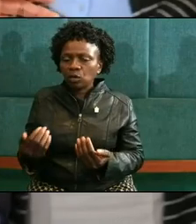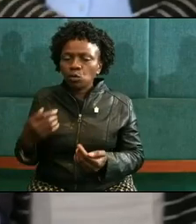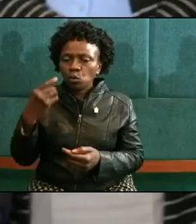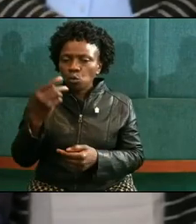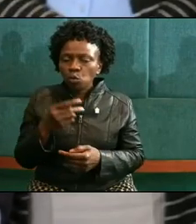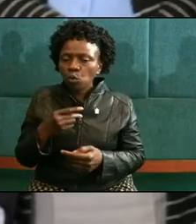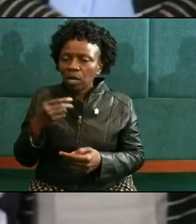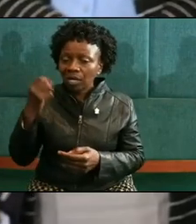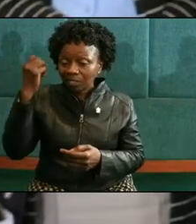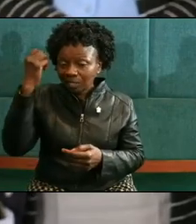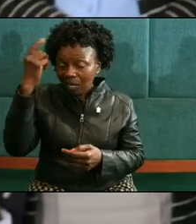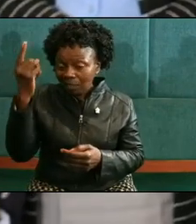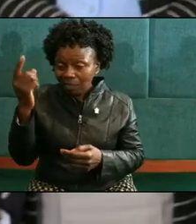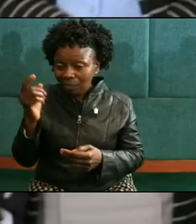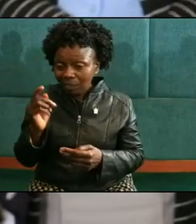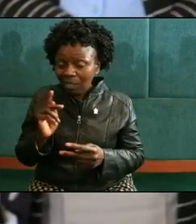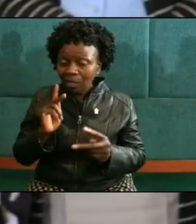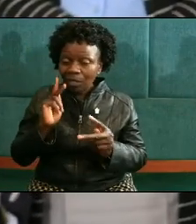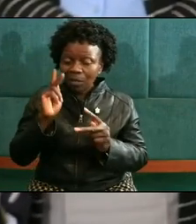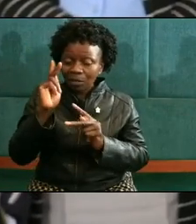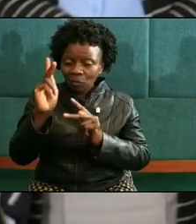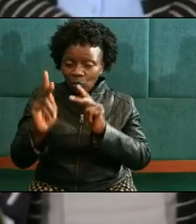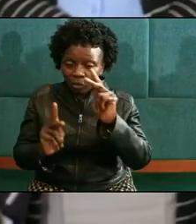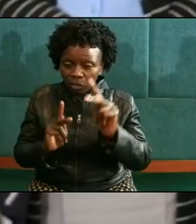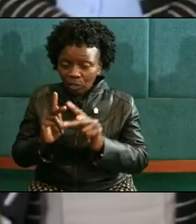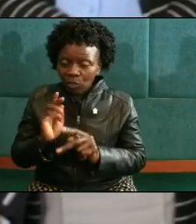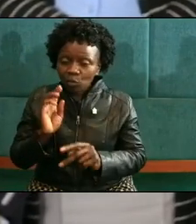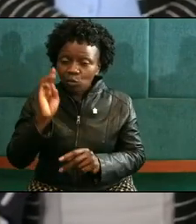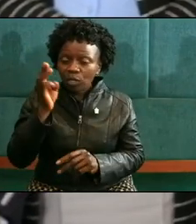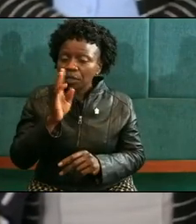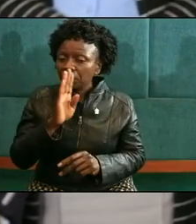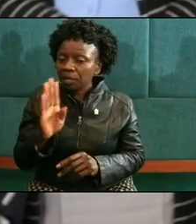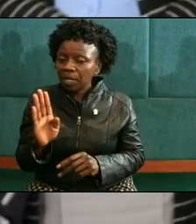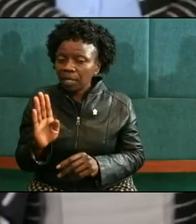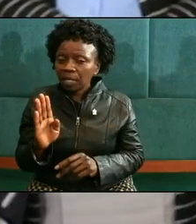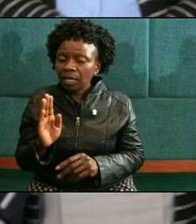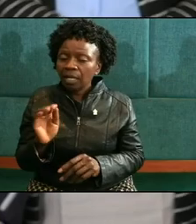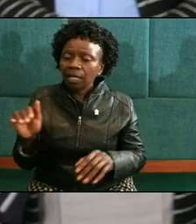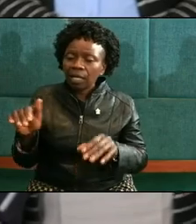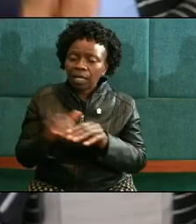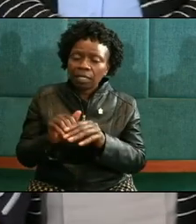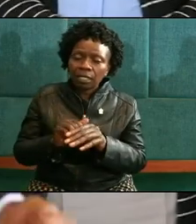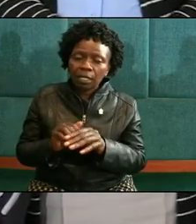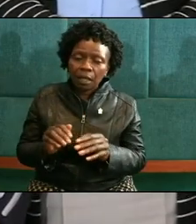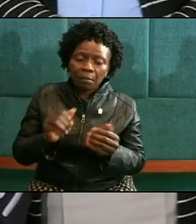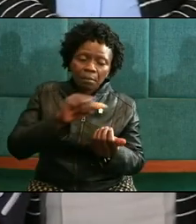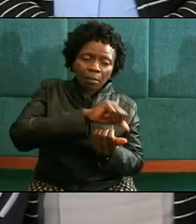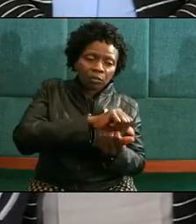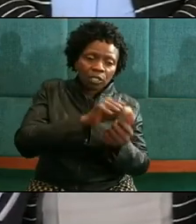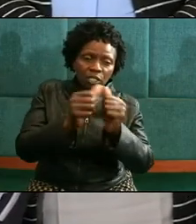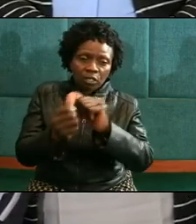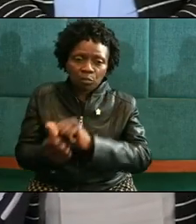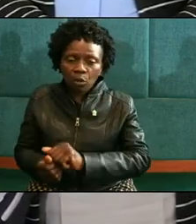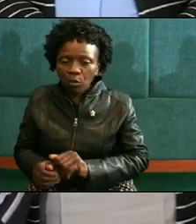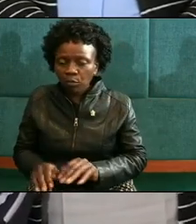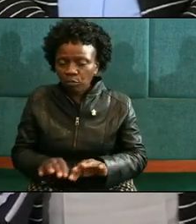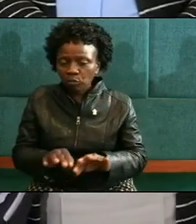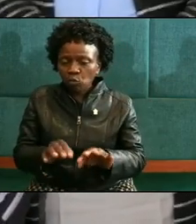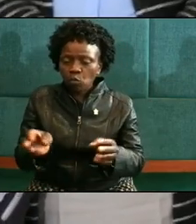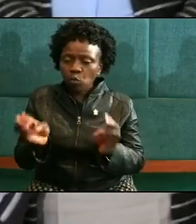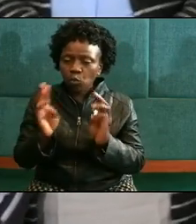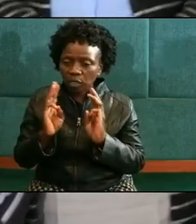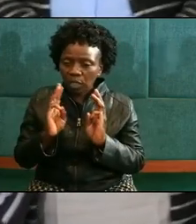process will be in the baptismal pool and their little names written down in glory. We're securing their